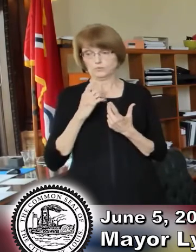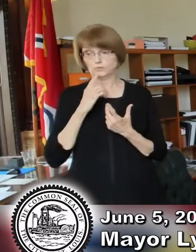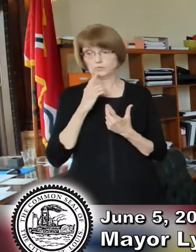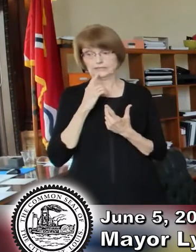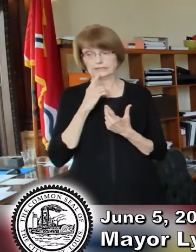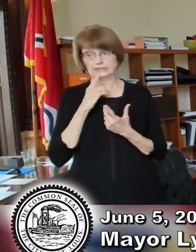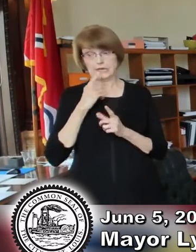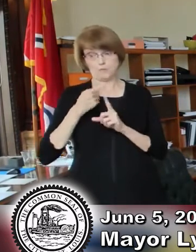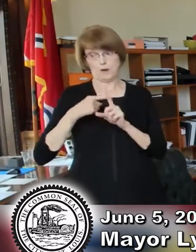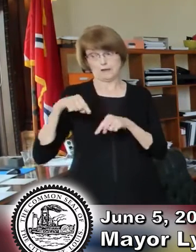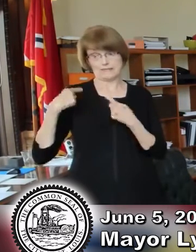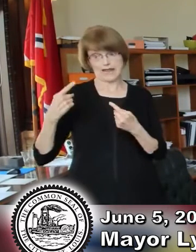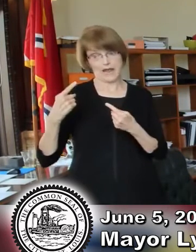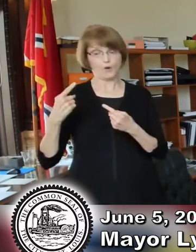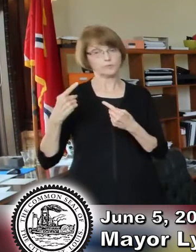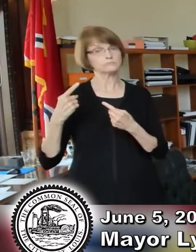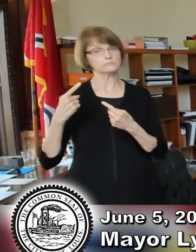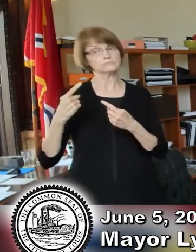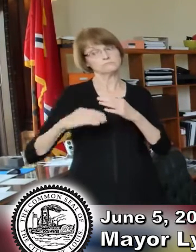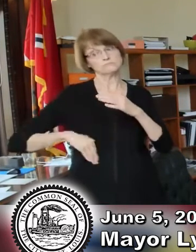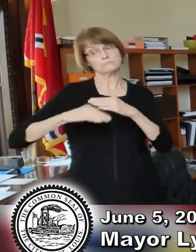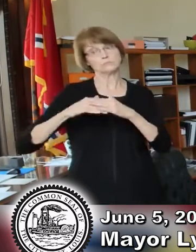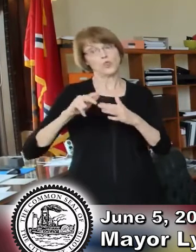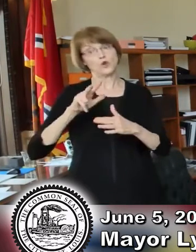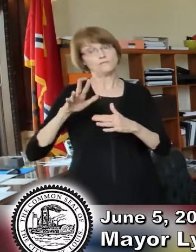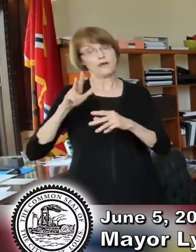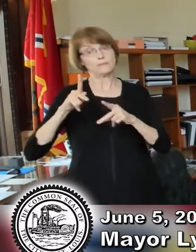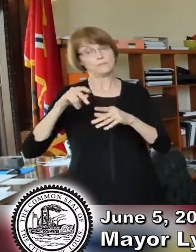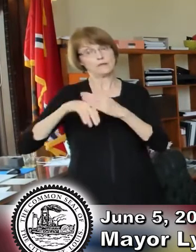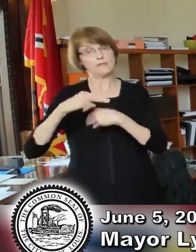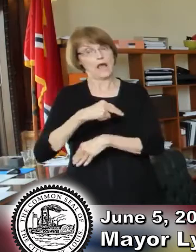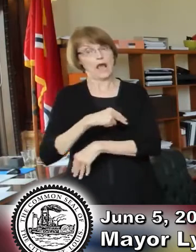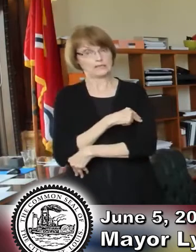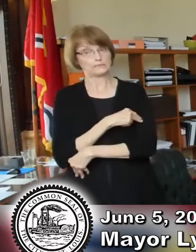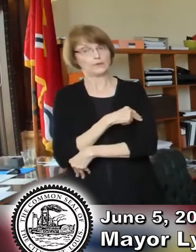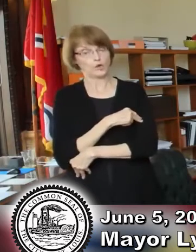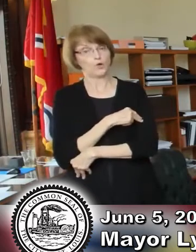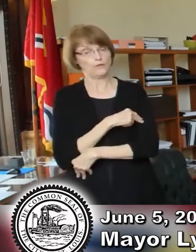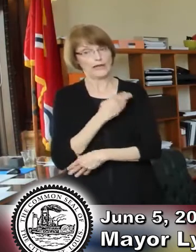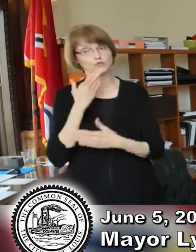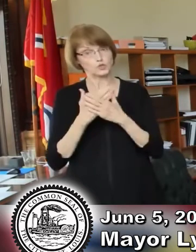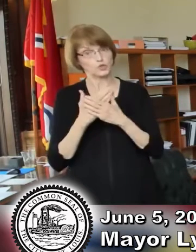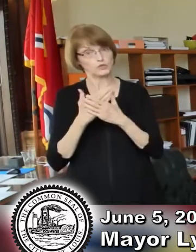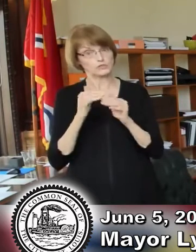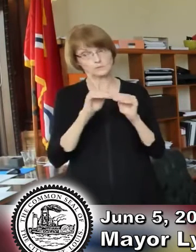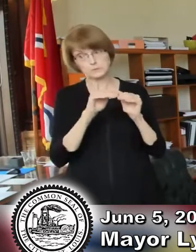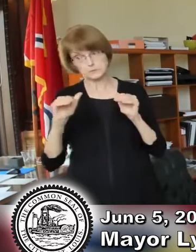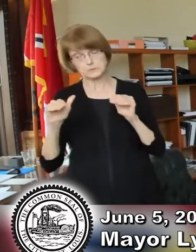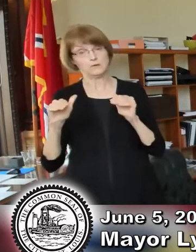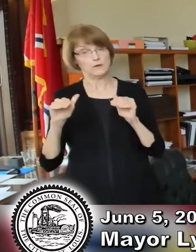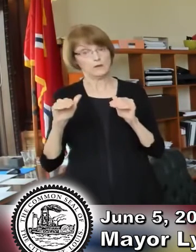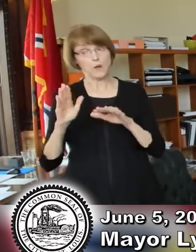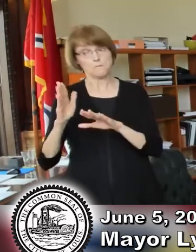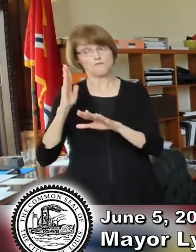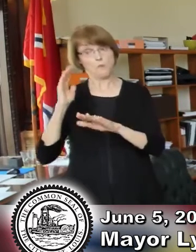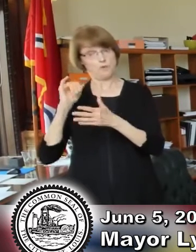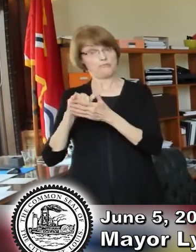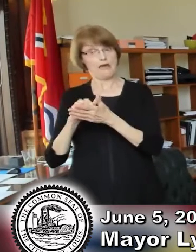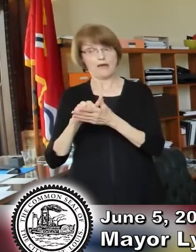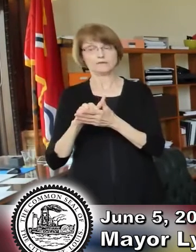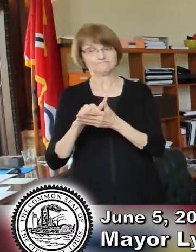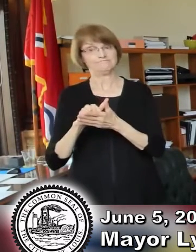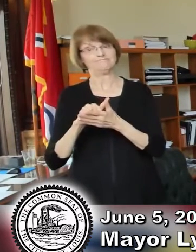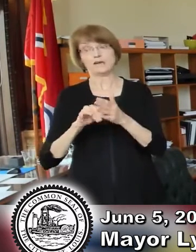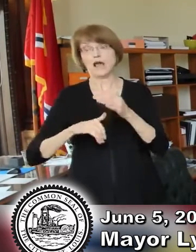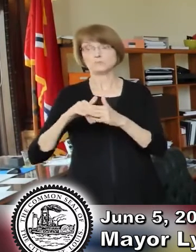more than a month. So that's good, because there were days that we had 70 people admitted. So